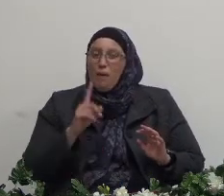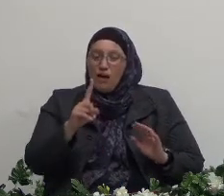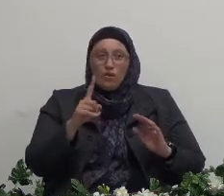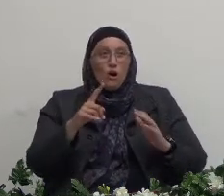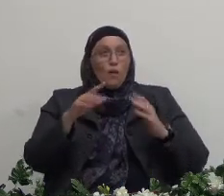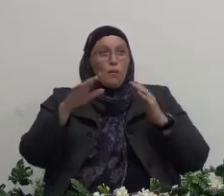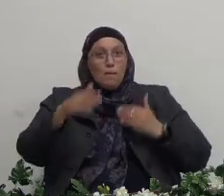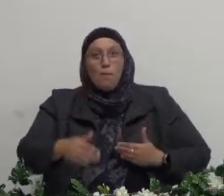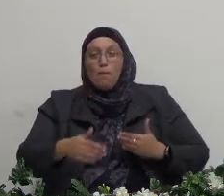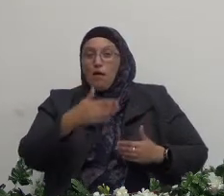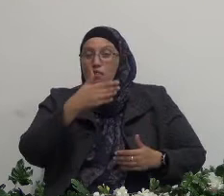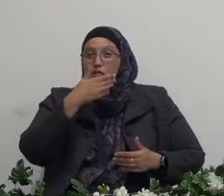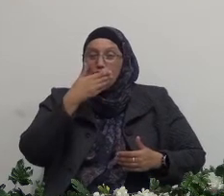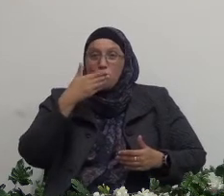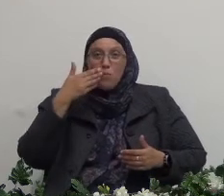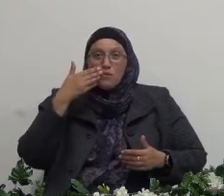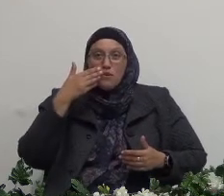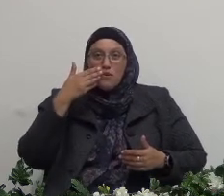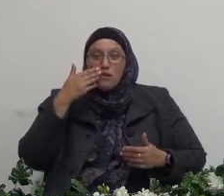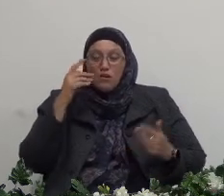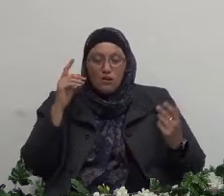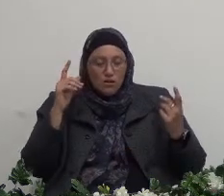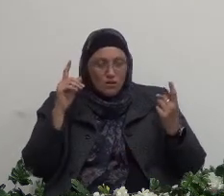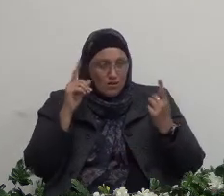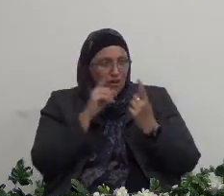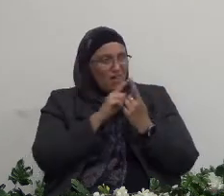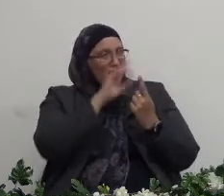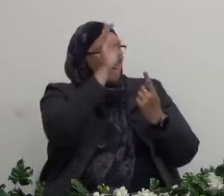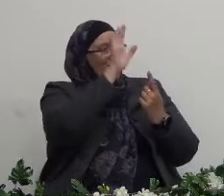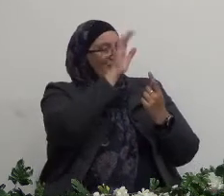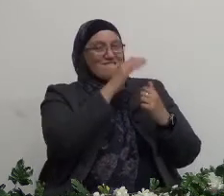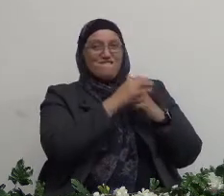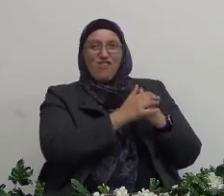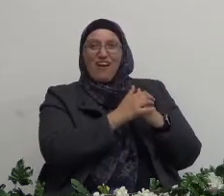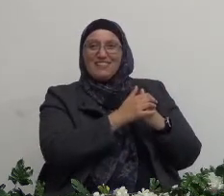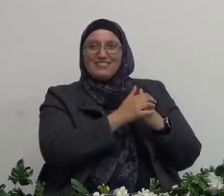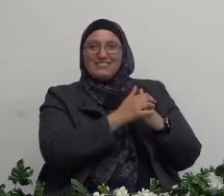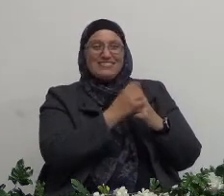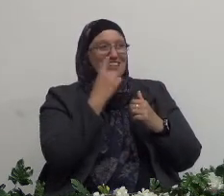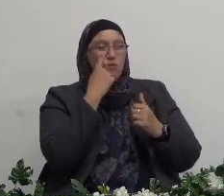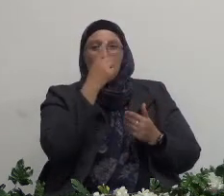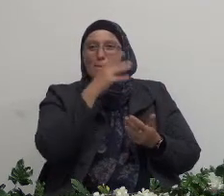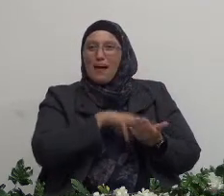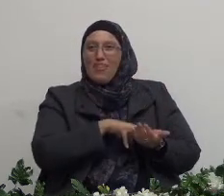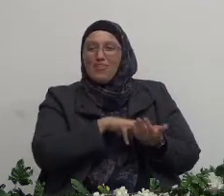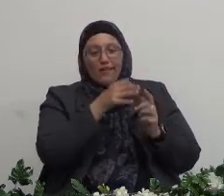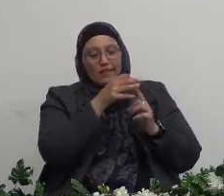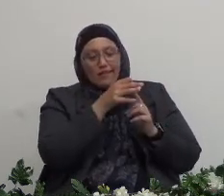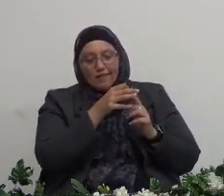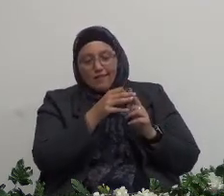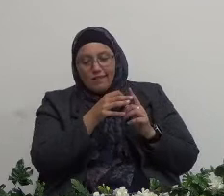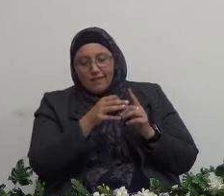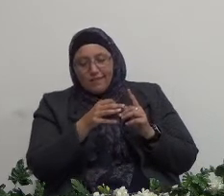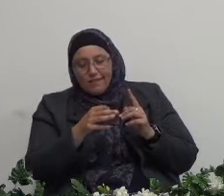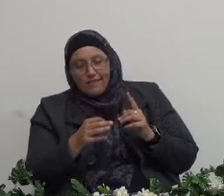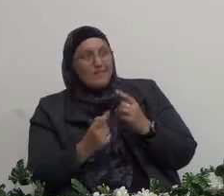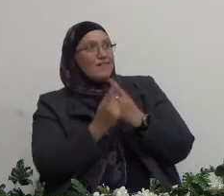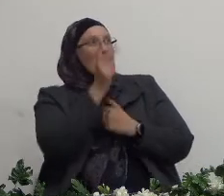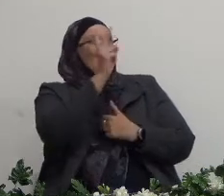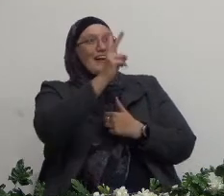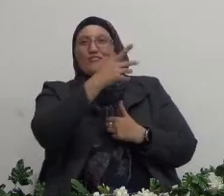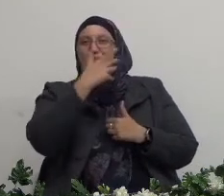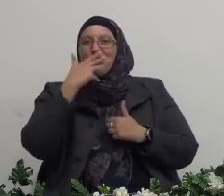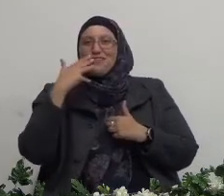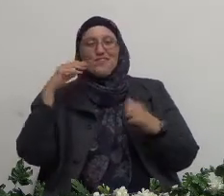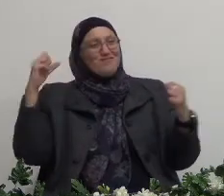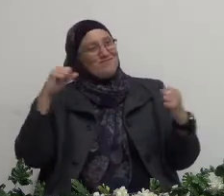are friends that you just see in Shahr Ramadan, and then they go on for a bit of a hiatus later. You know, this is what happens. Shahr